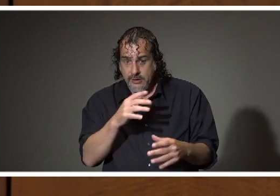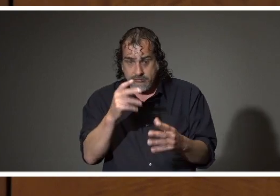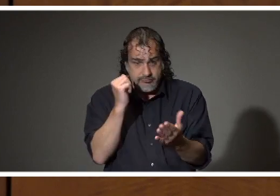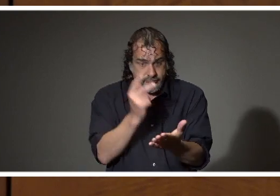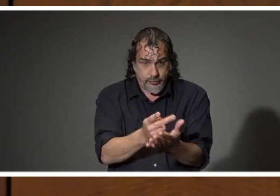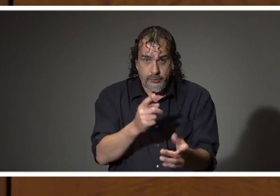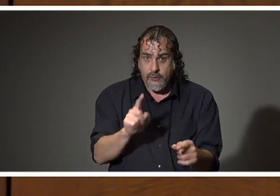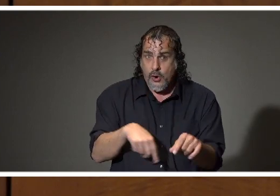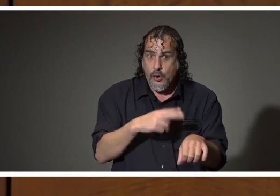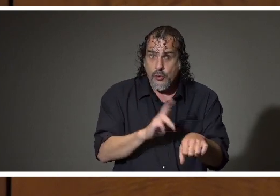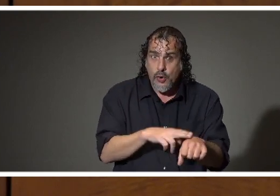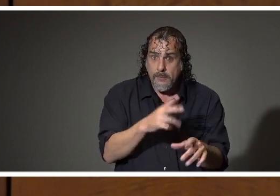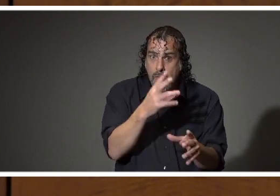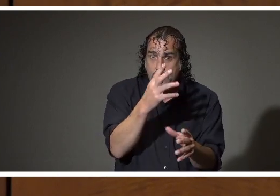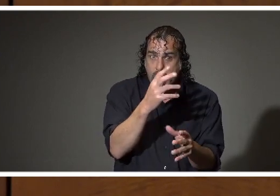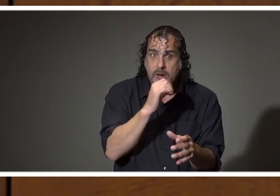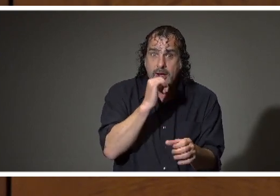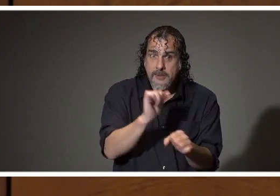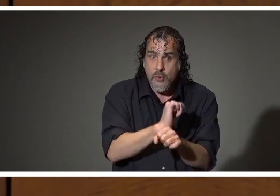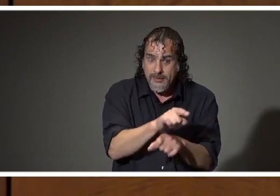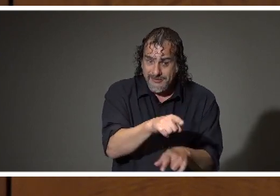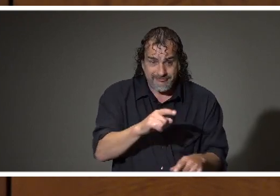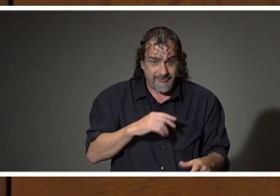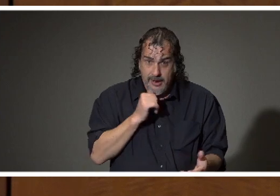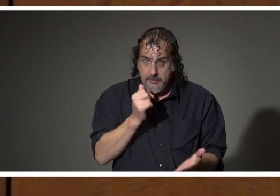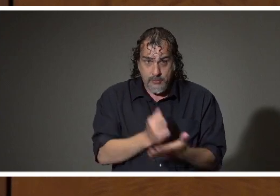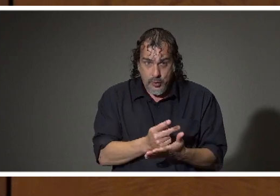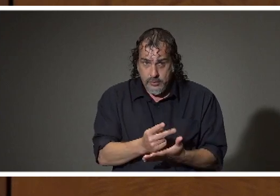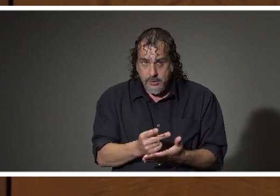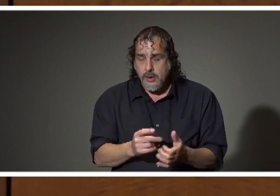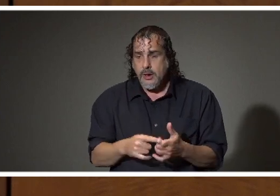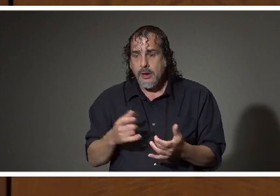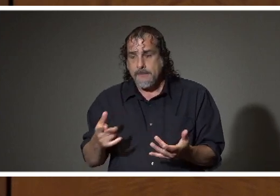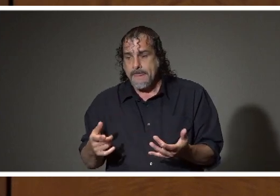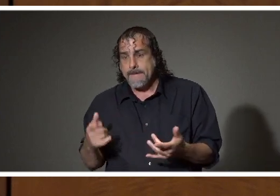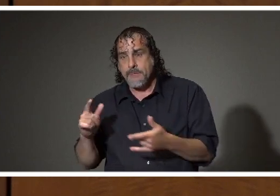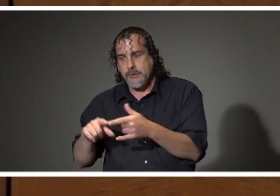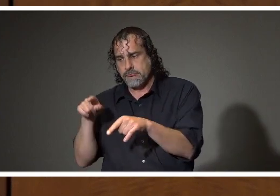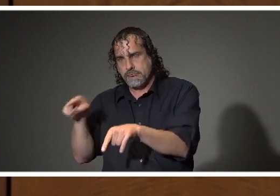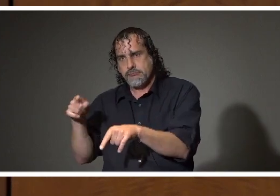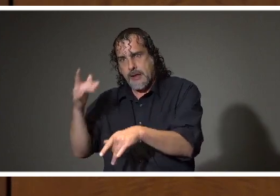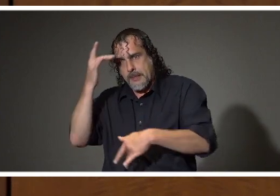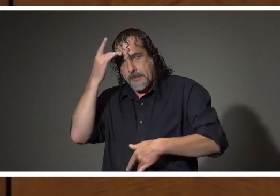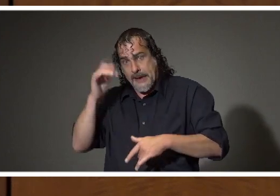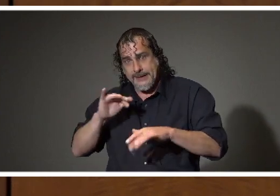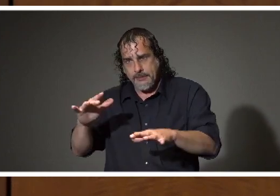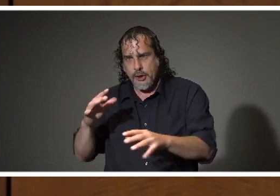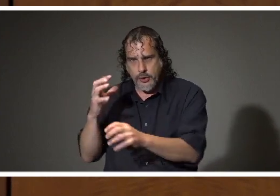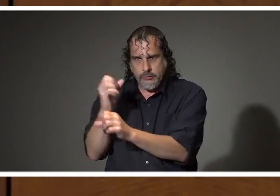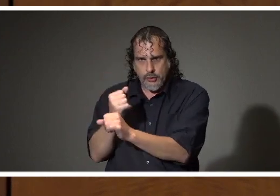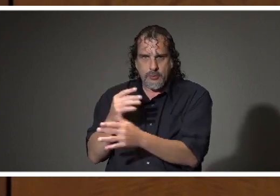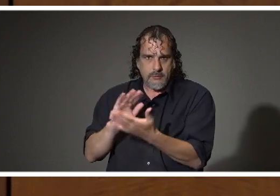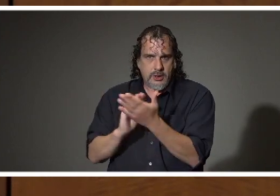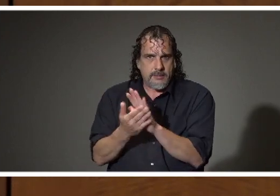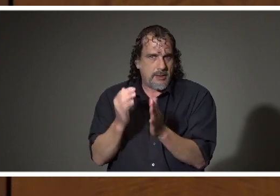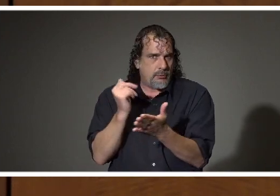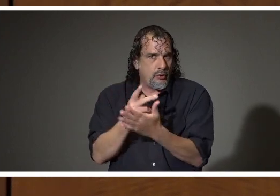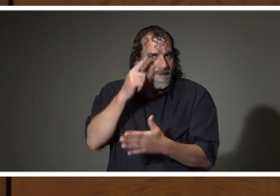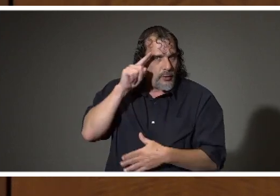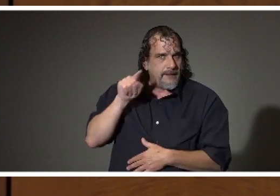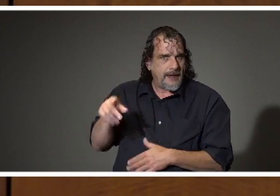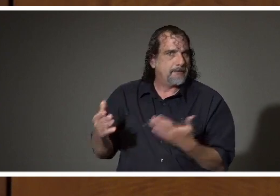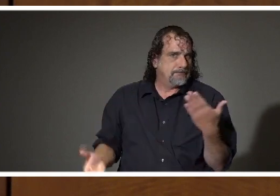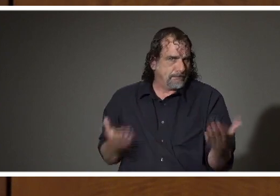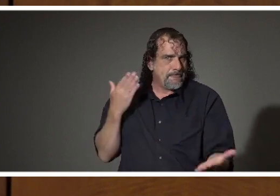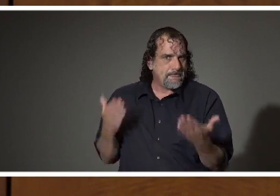unemployment compensation or extended benefits, you may be eligible for what's called pandemic unemployment assistance.